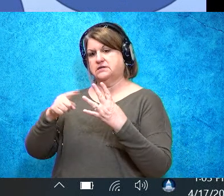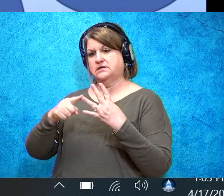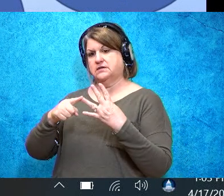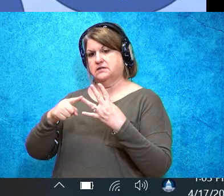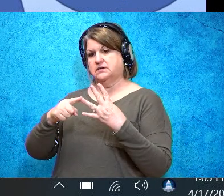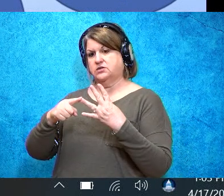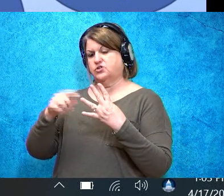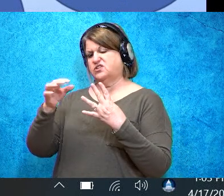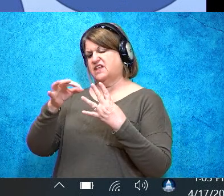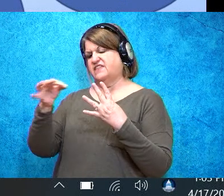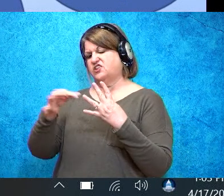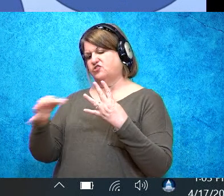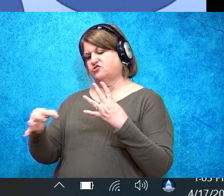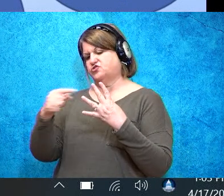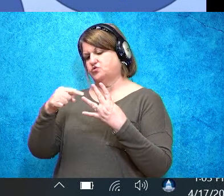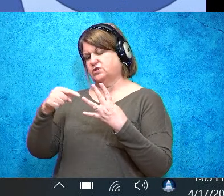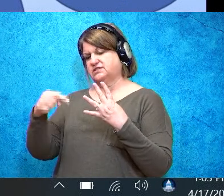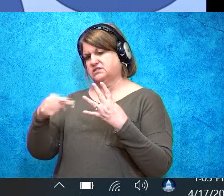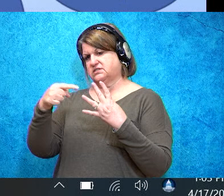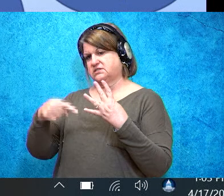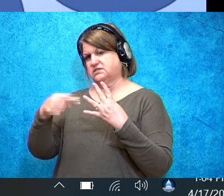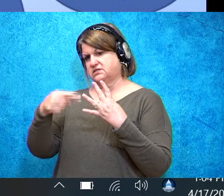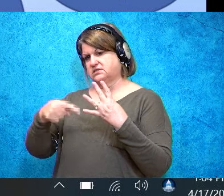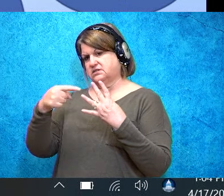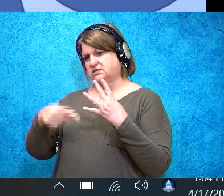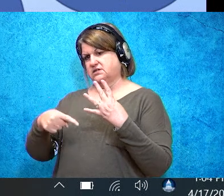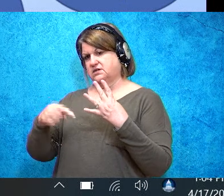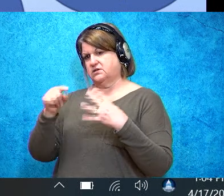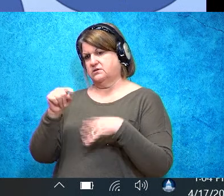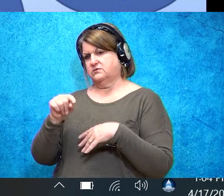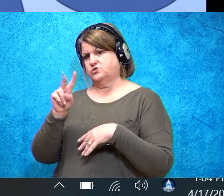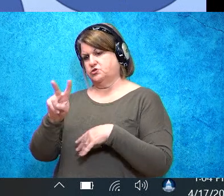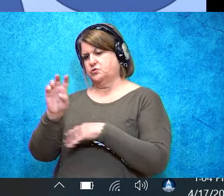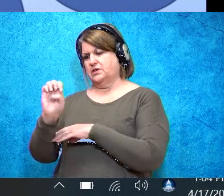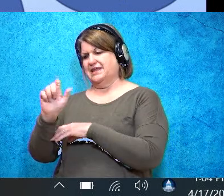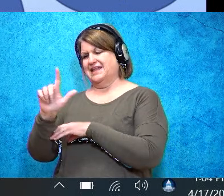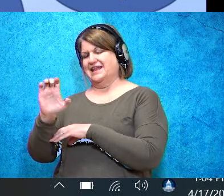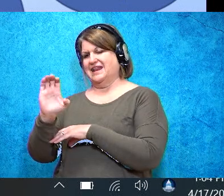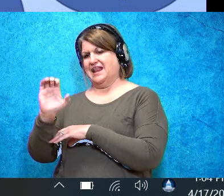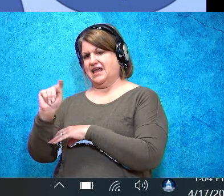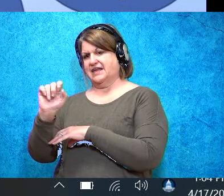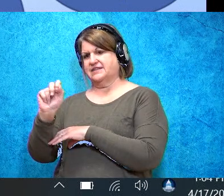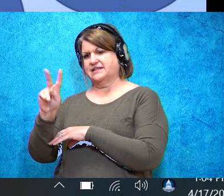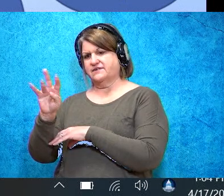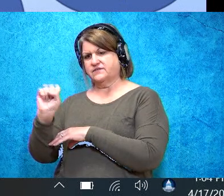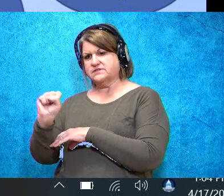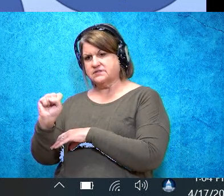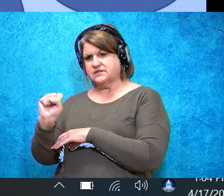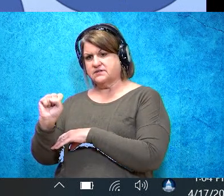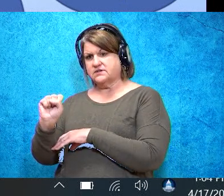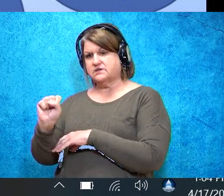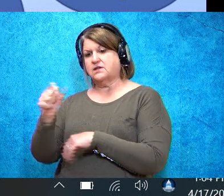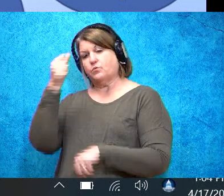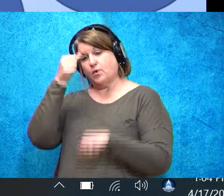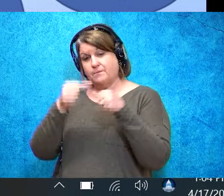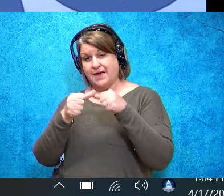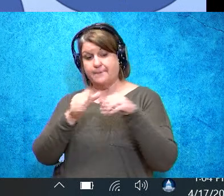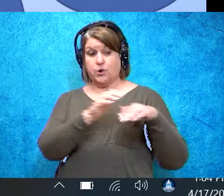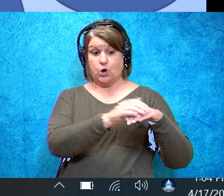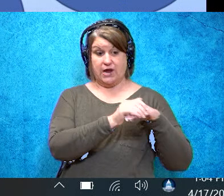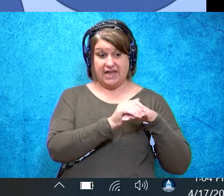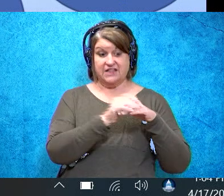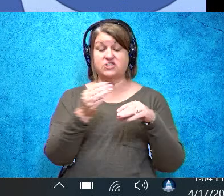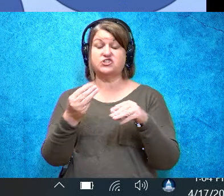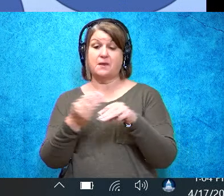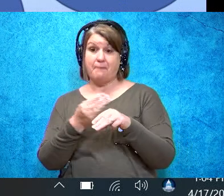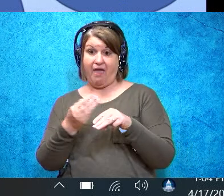choice thereafter of 2 science electives. Now, mind you, with English and math, these courses,